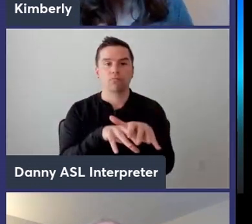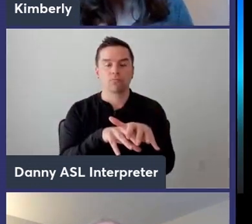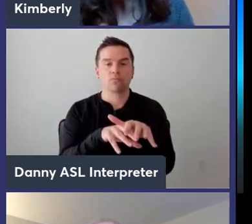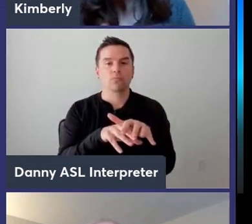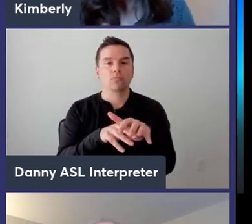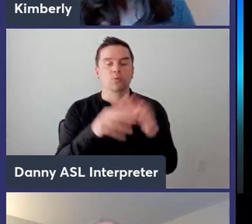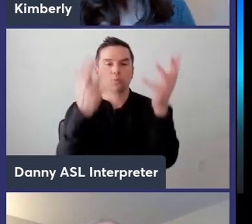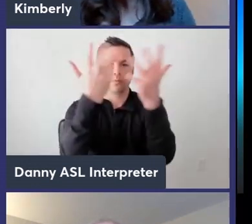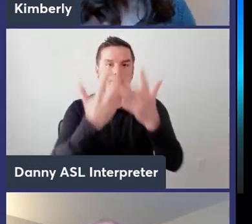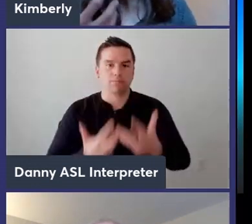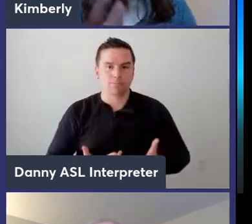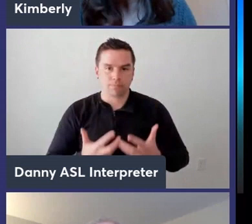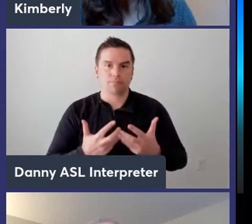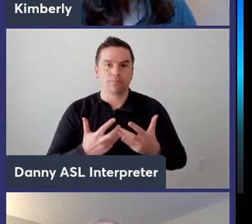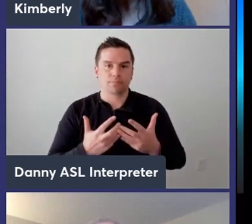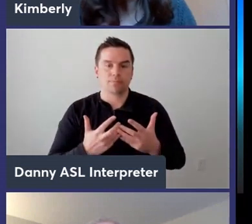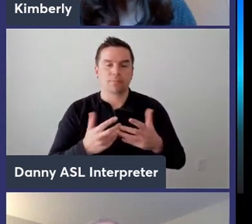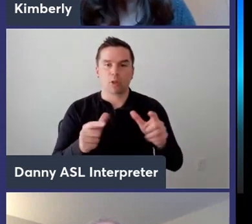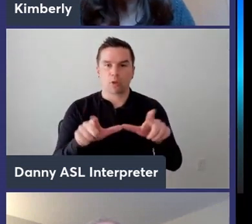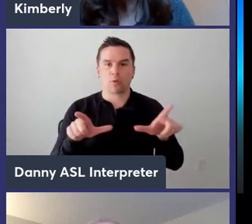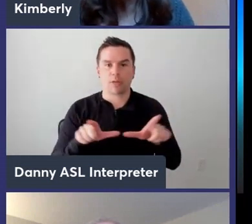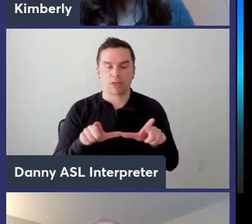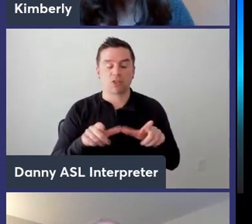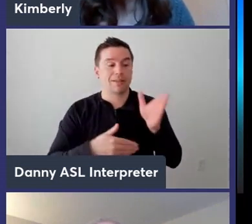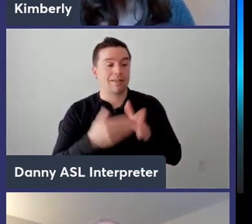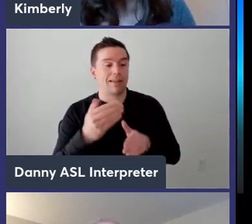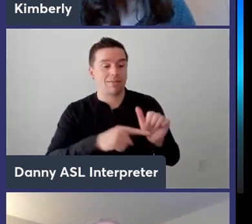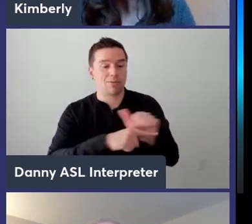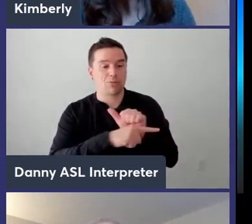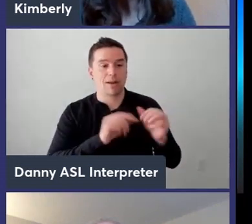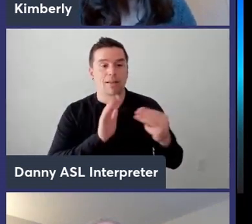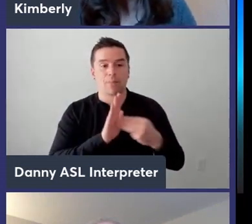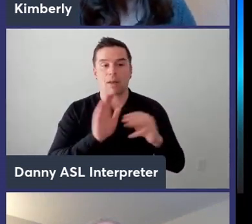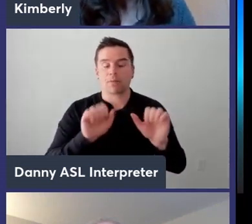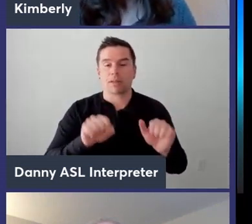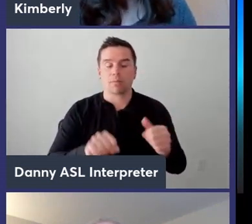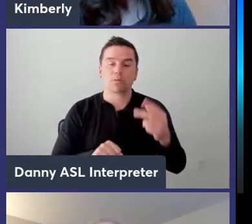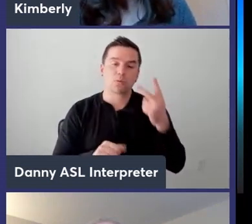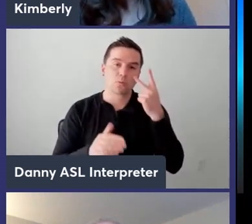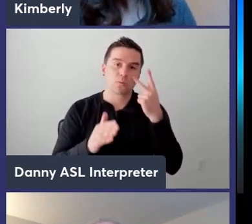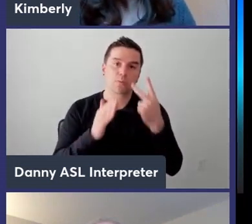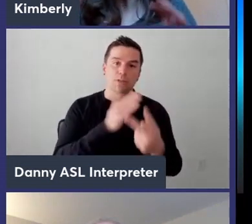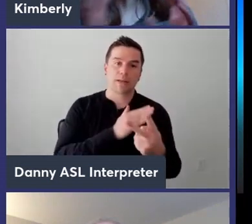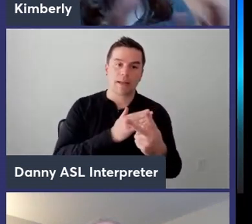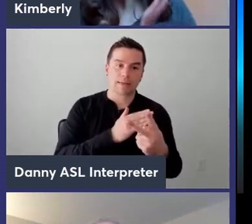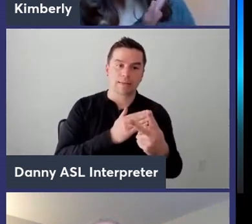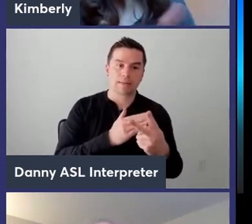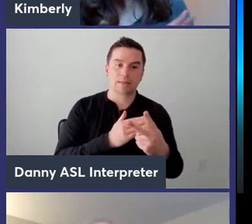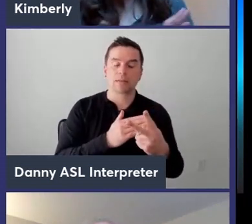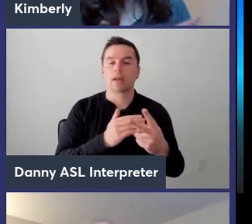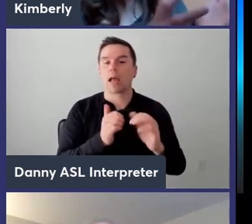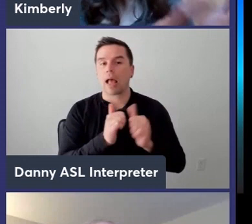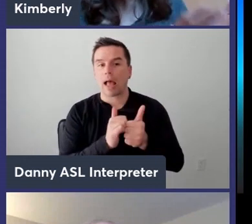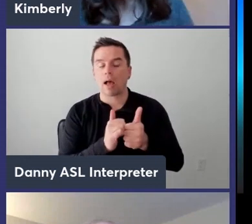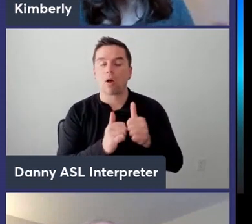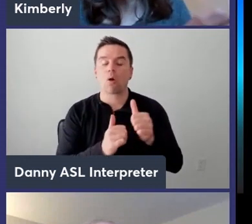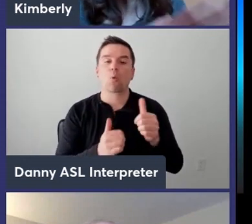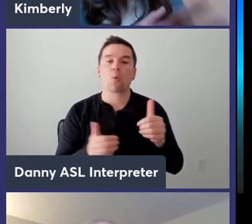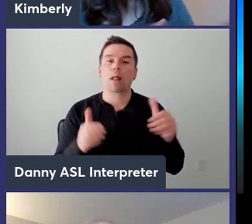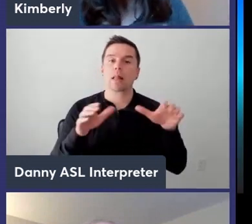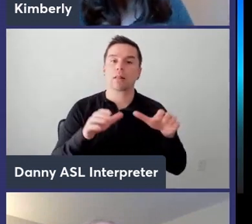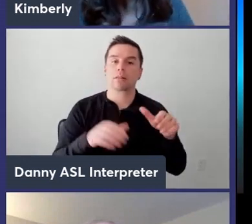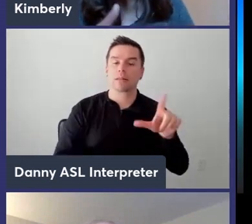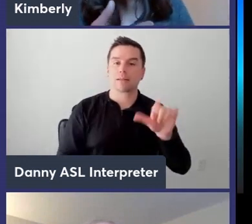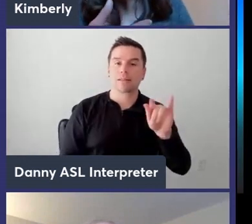of the training, the model was capable of predicting how likely It is for specific fleets to convert